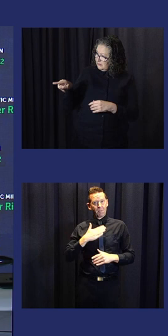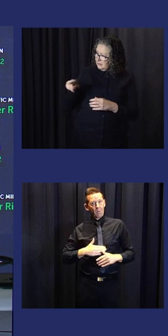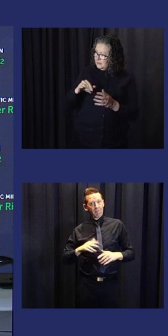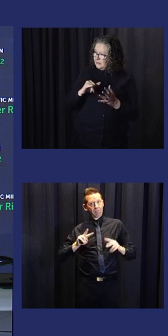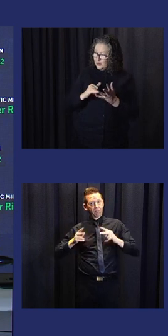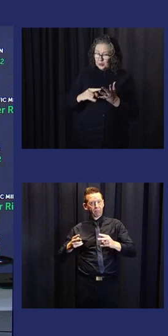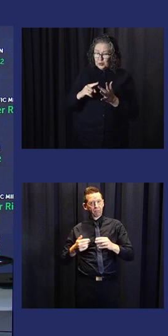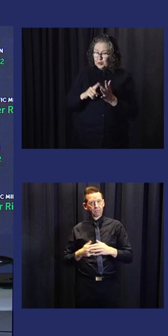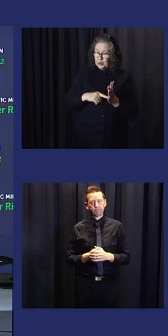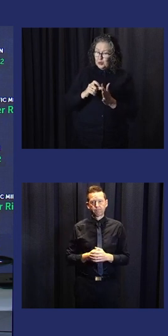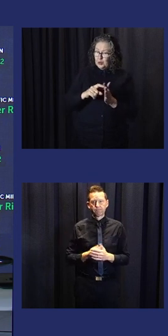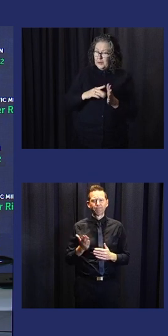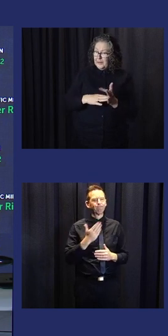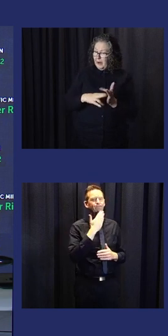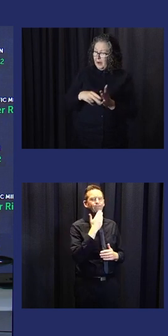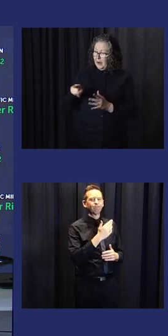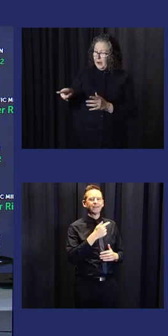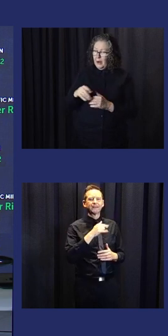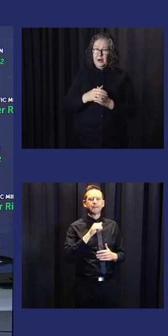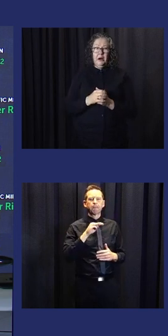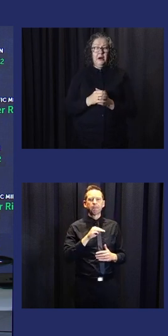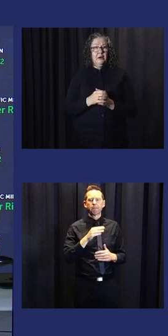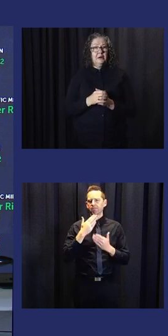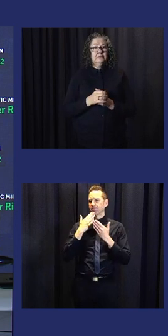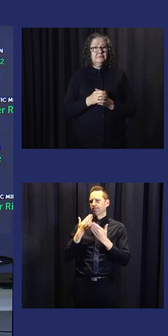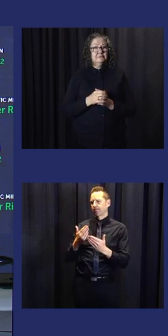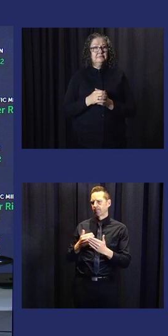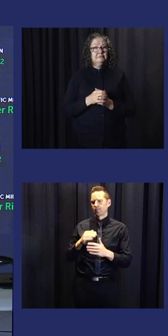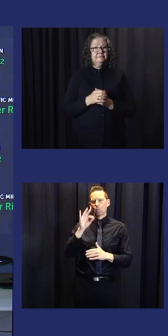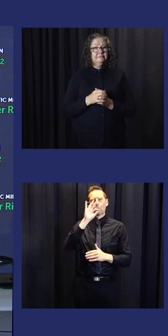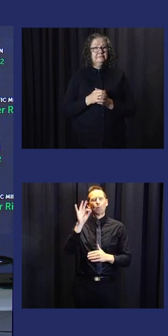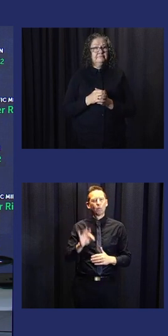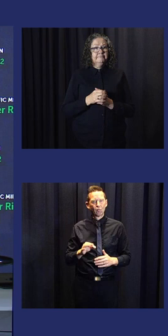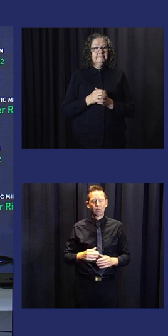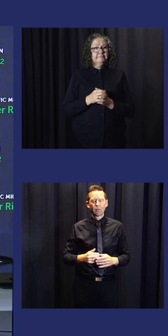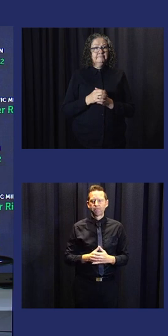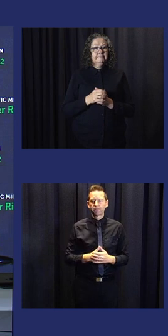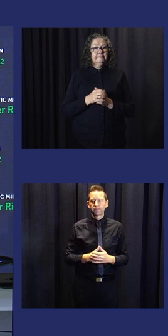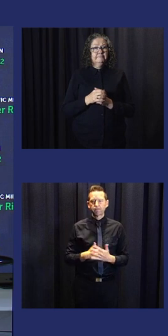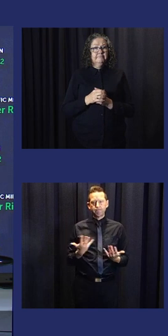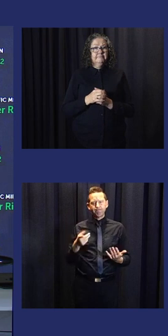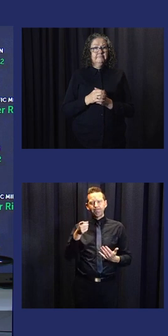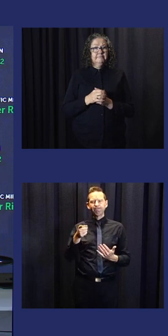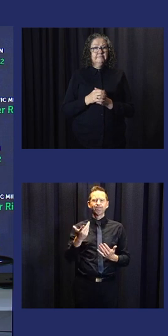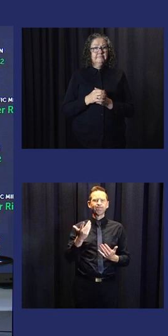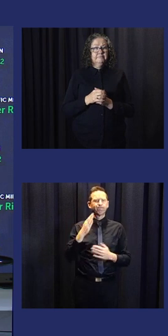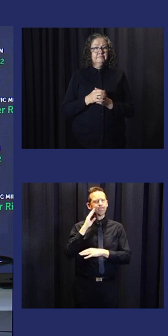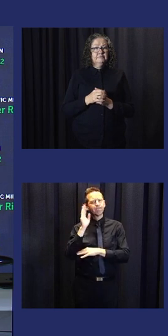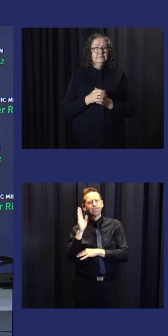response. Thank you, Tim, Professor Tim. Thank you for the question. So in terms of local